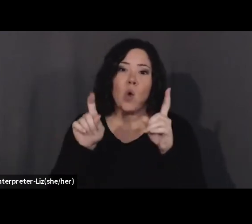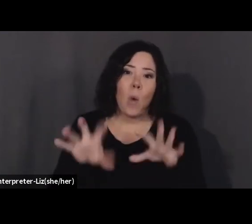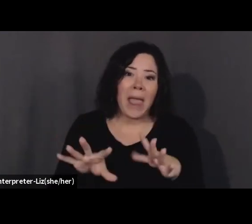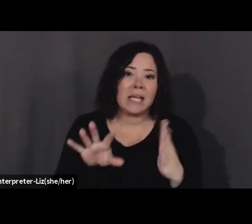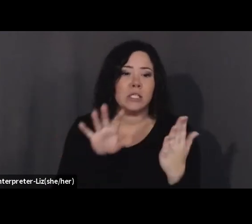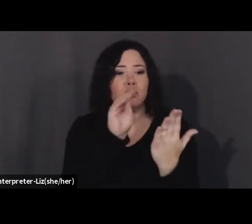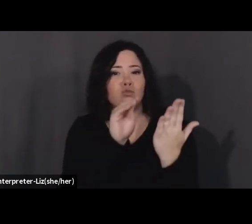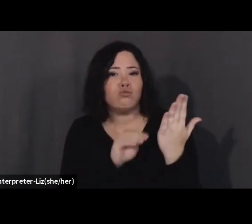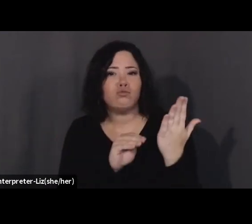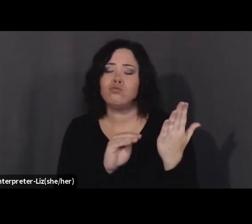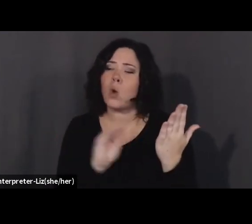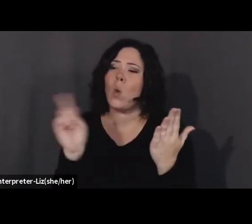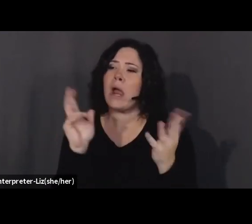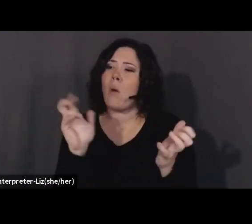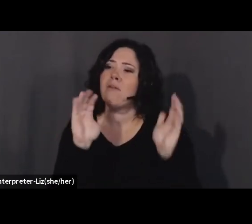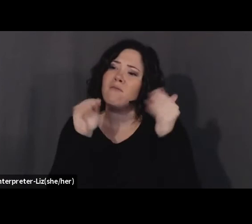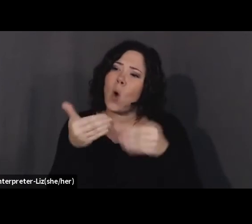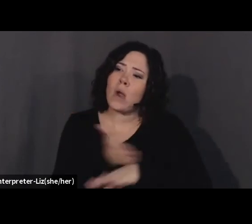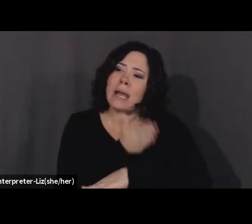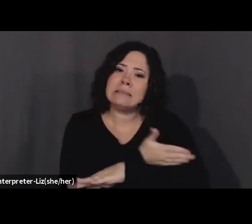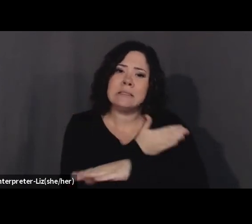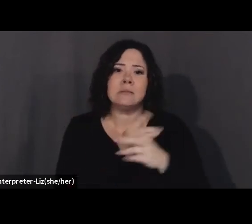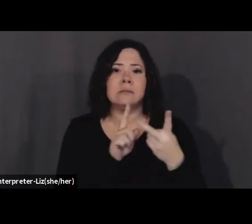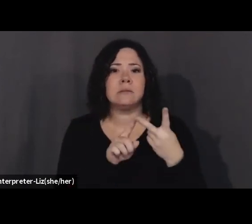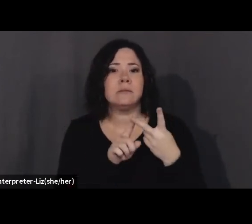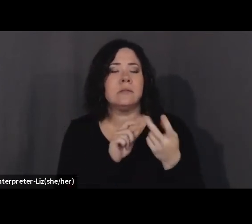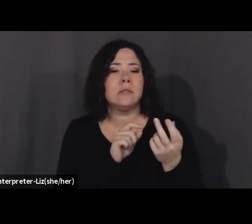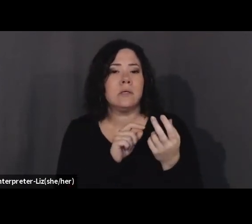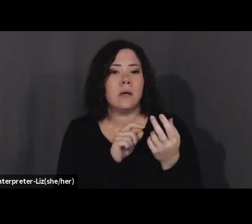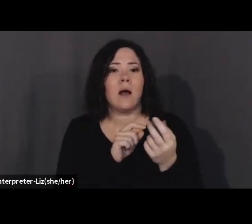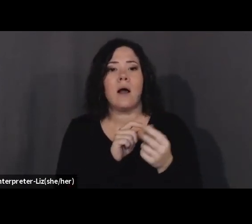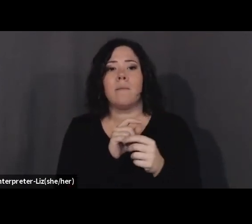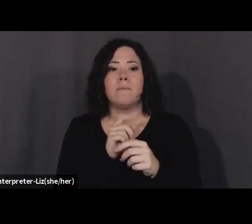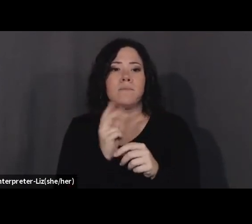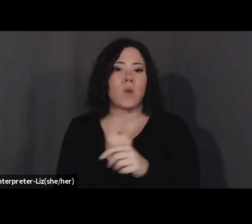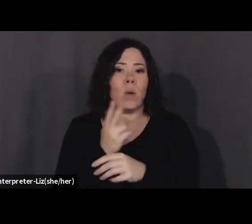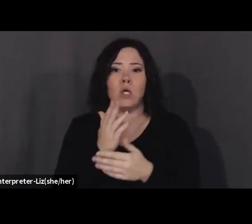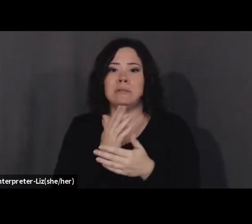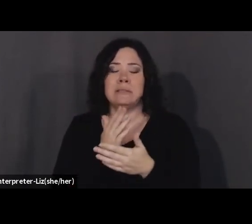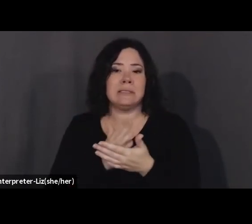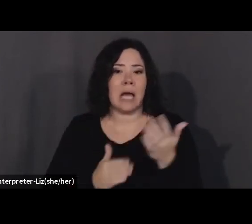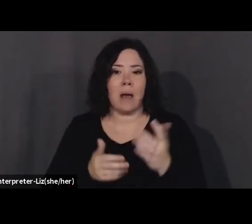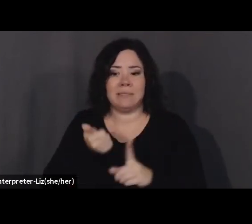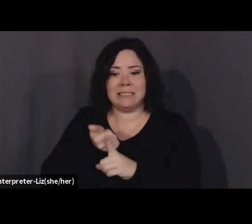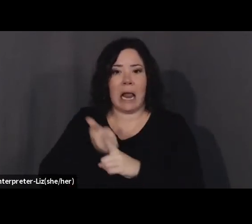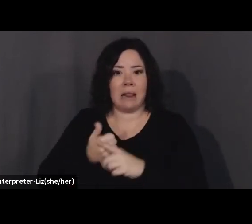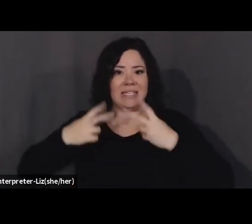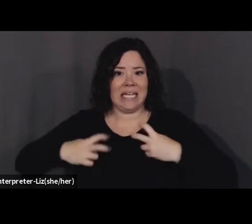identify where do you want to focus. We utilized some home usability